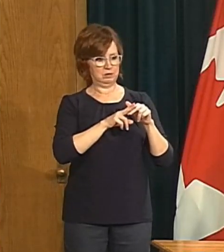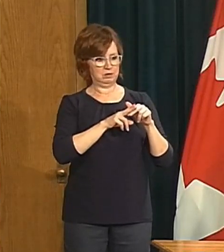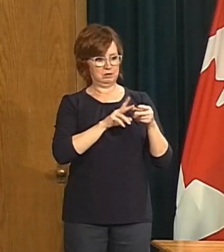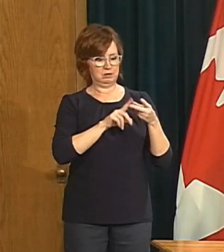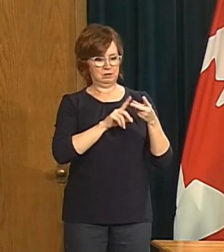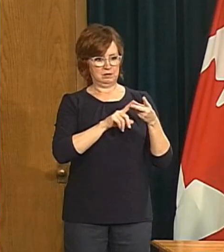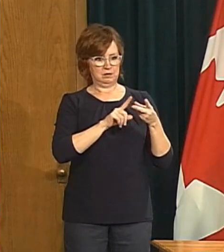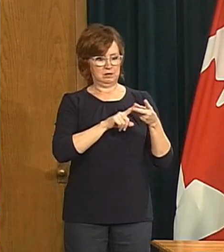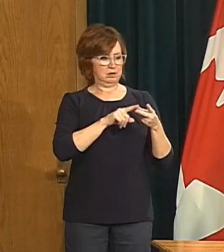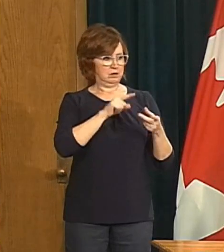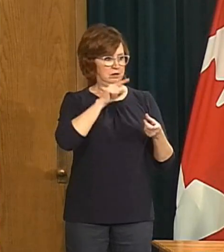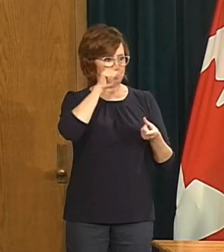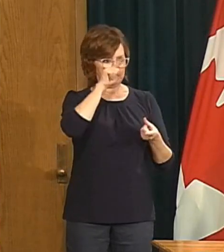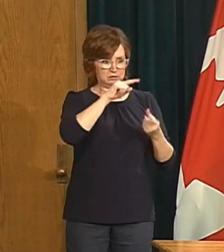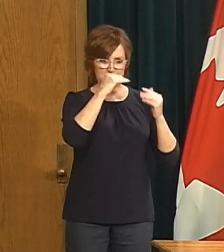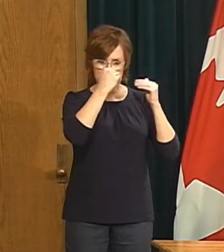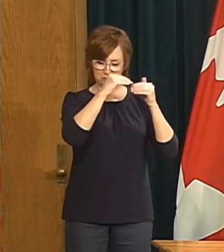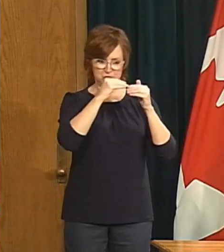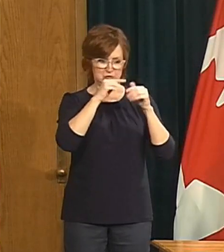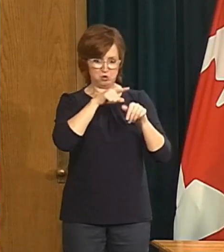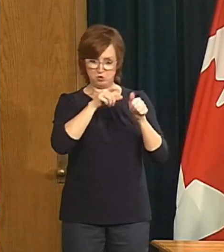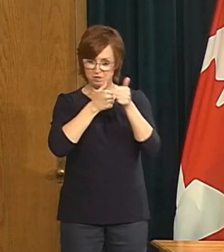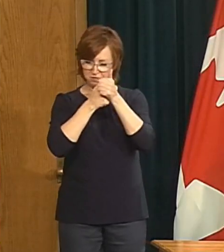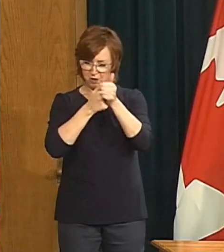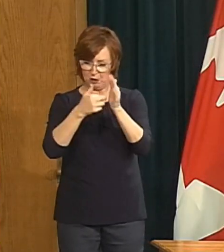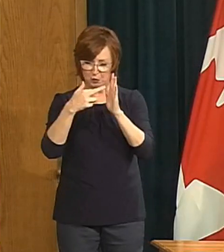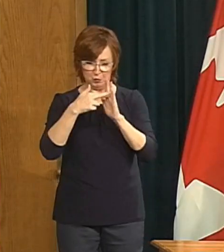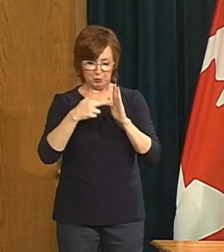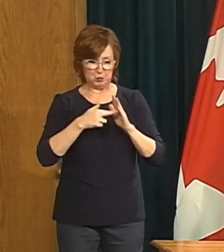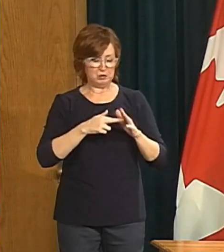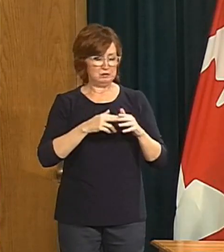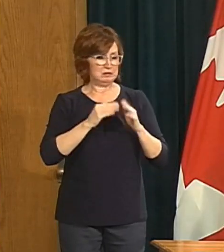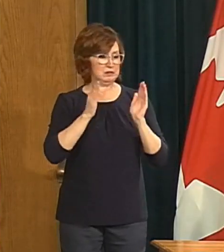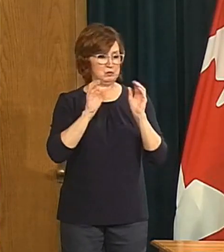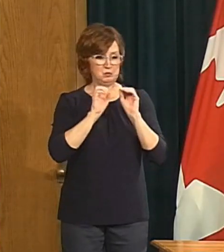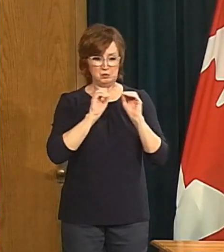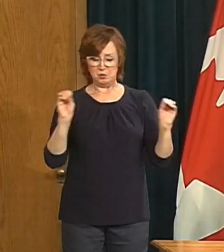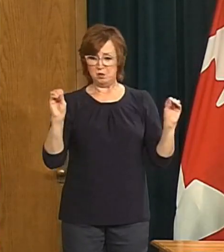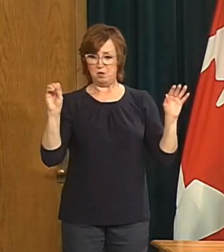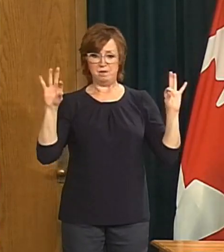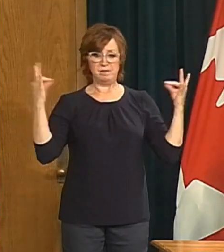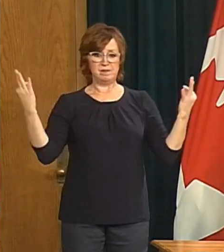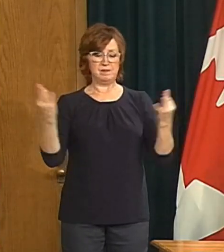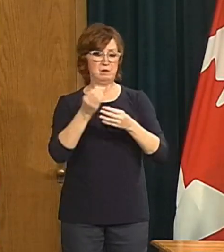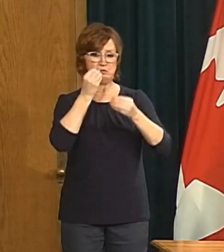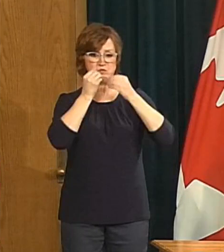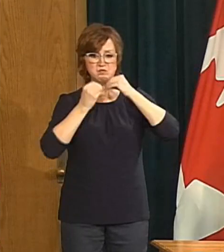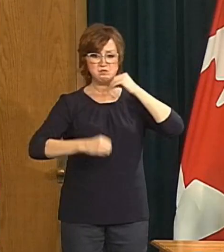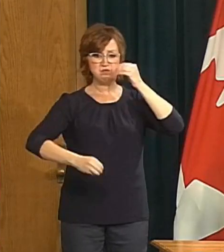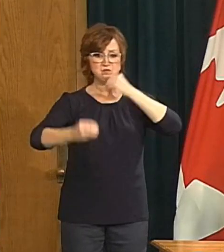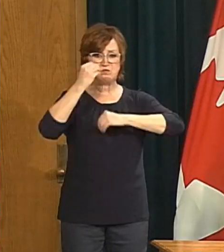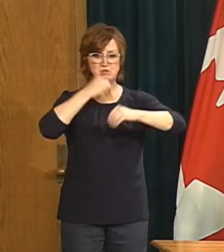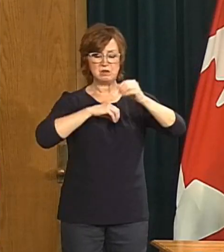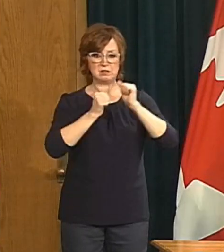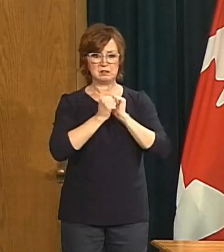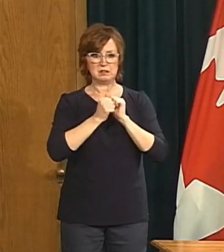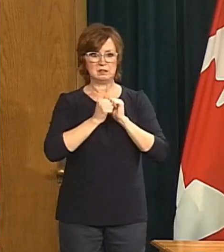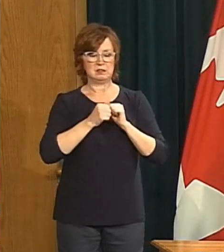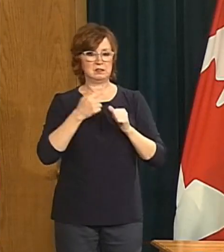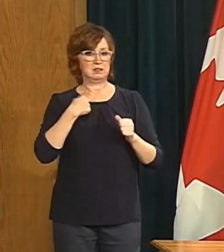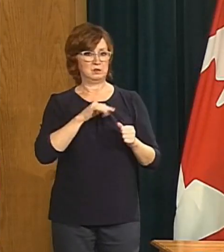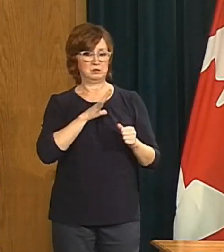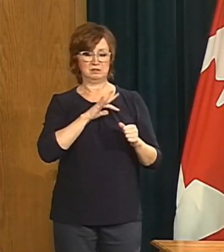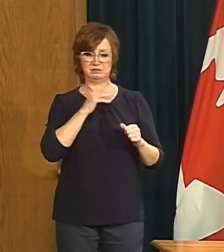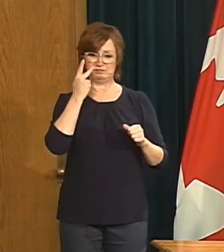the restrictions with respect to the size of gatherings, and we have seen what happens when you don't have those restrictions with a skidoo rally and a